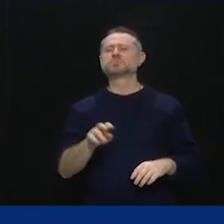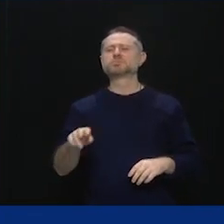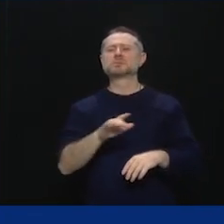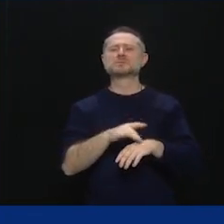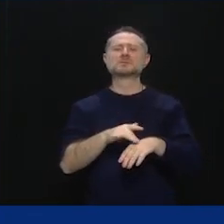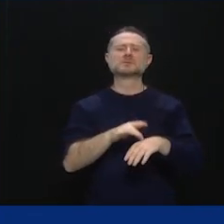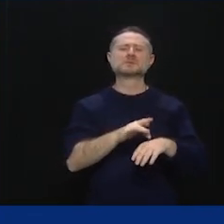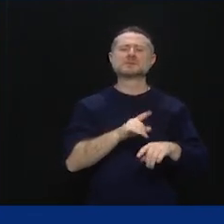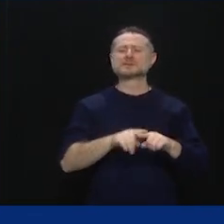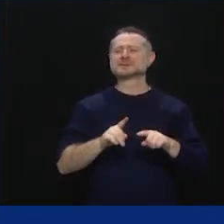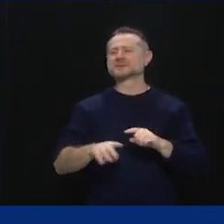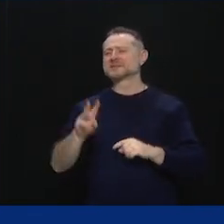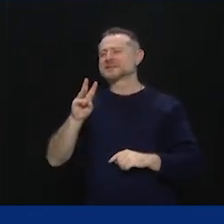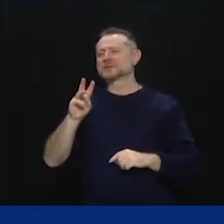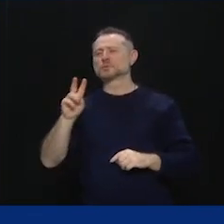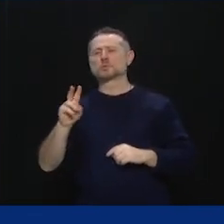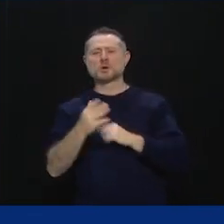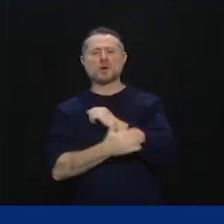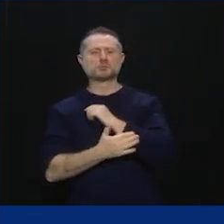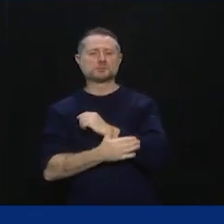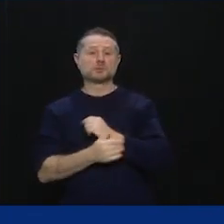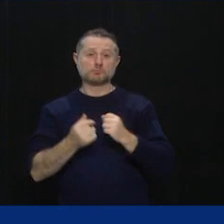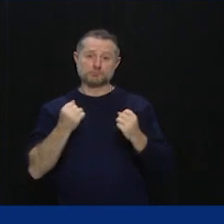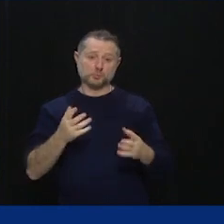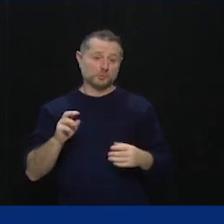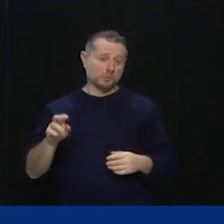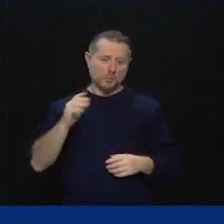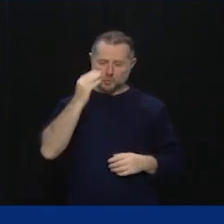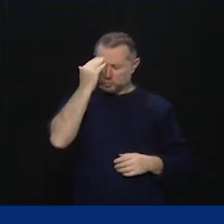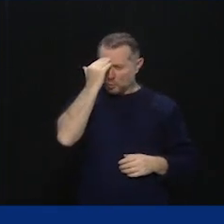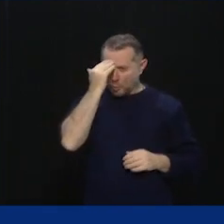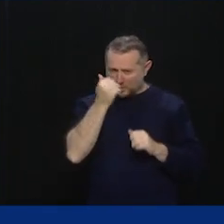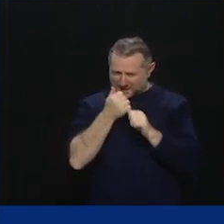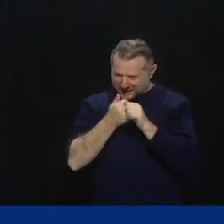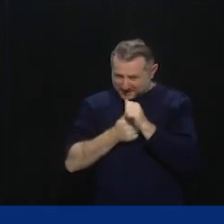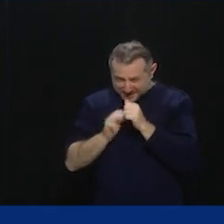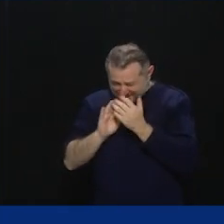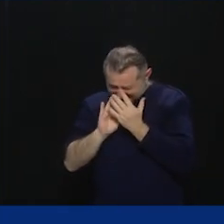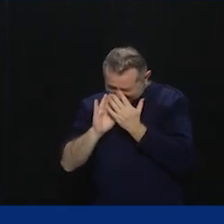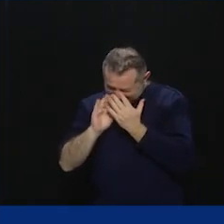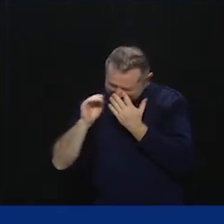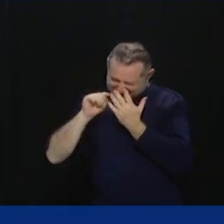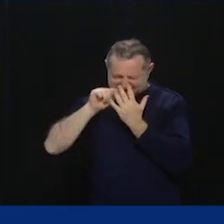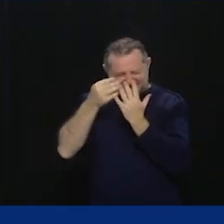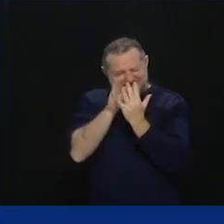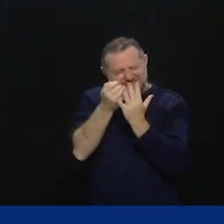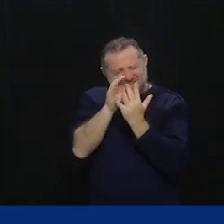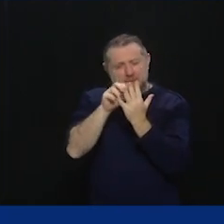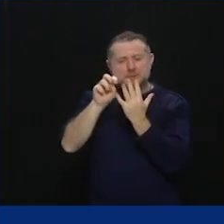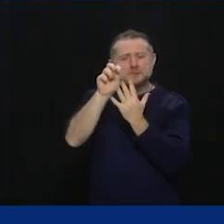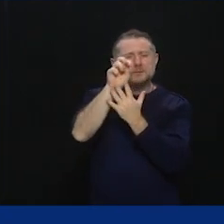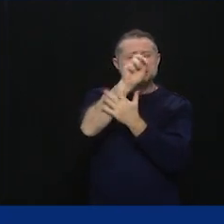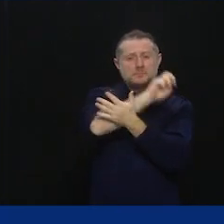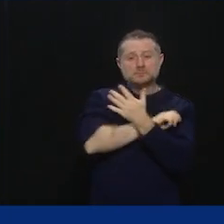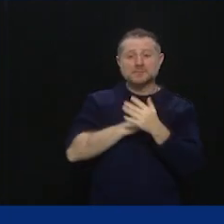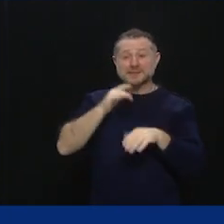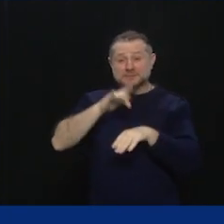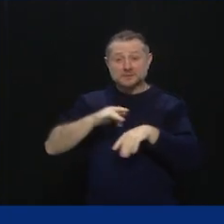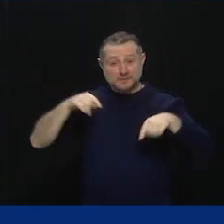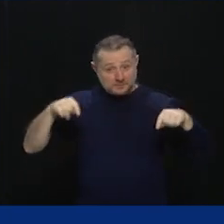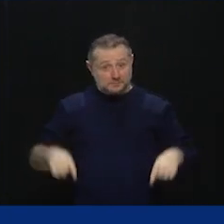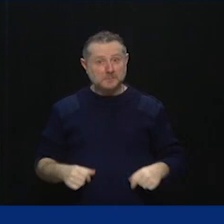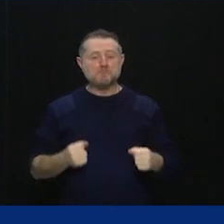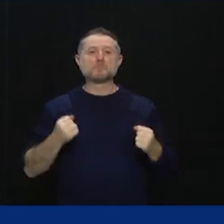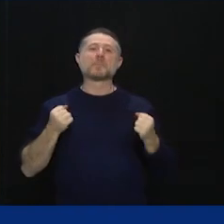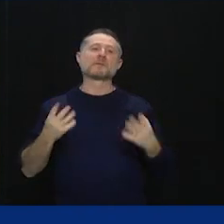times, knows the state backwards and forwards, and has been to this site several times and